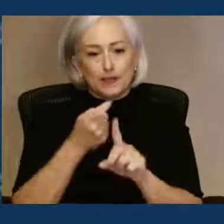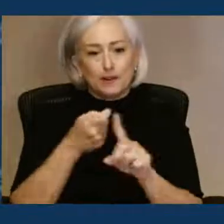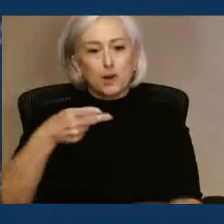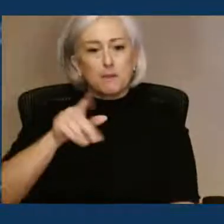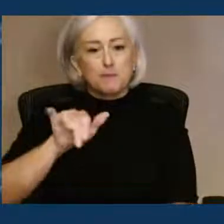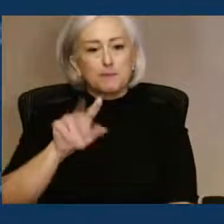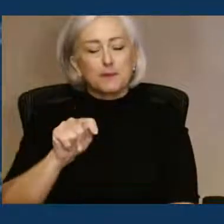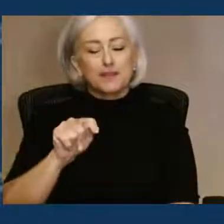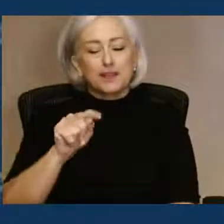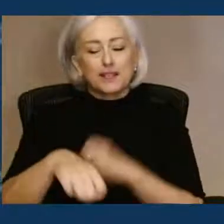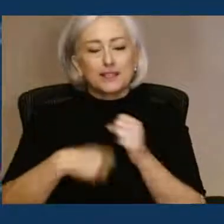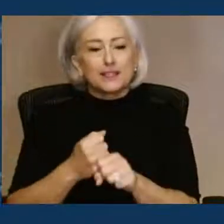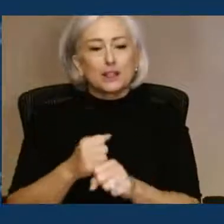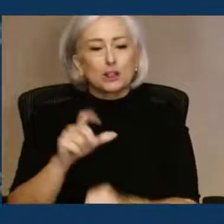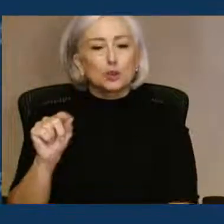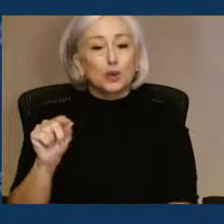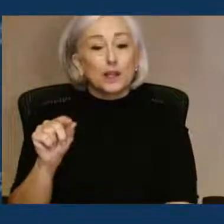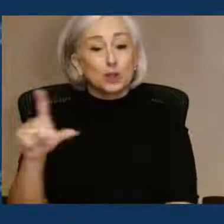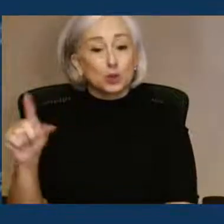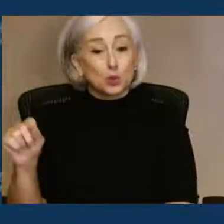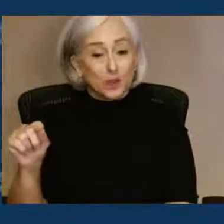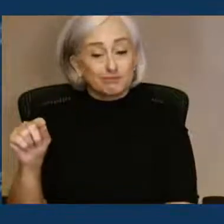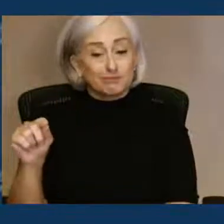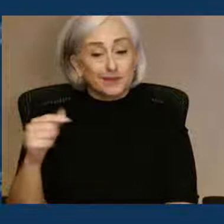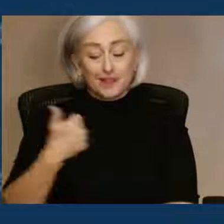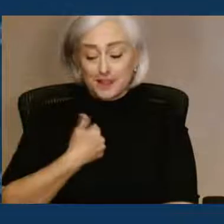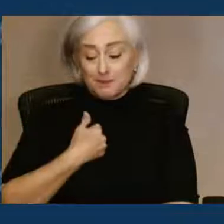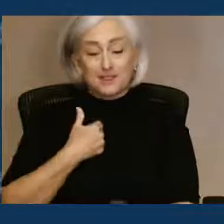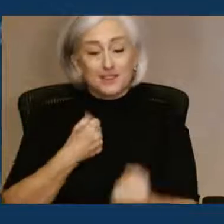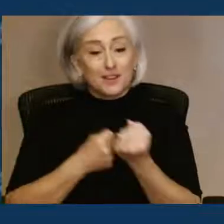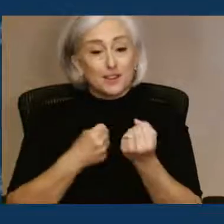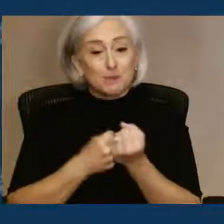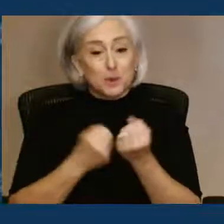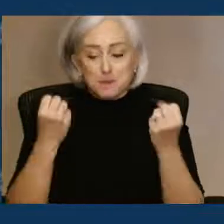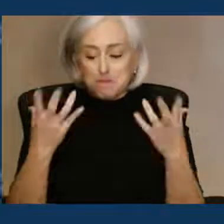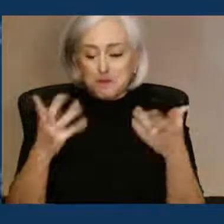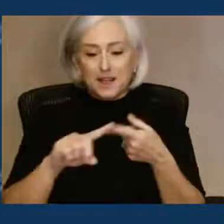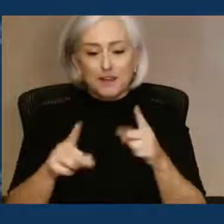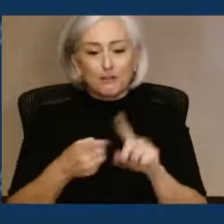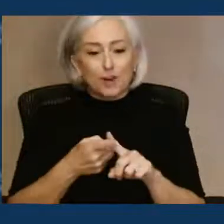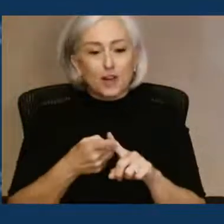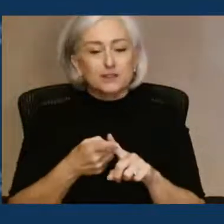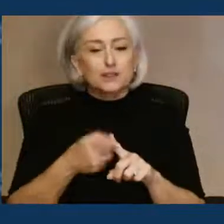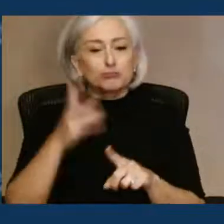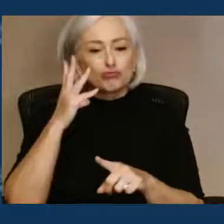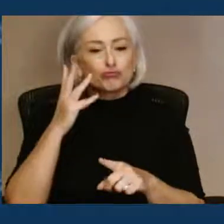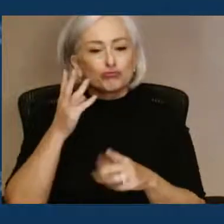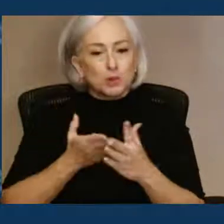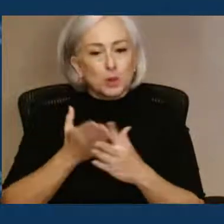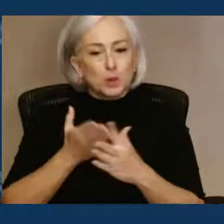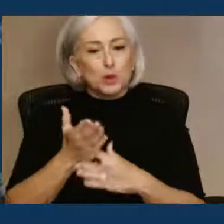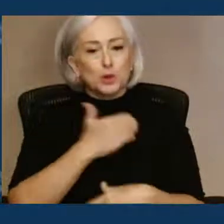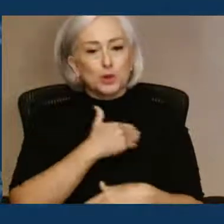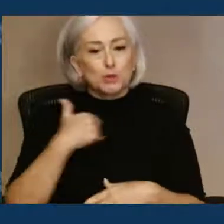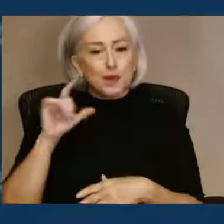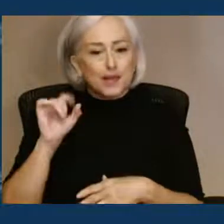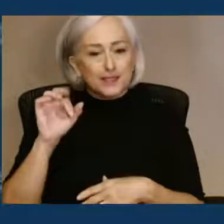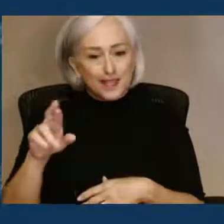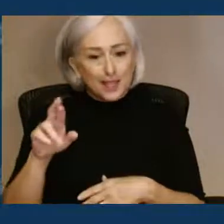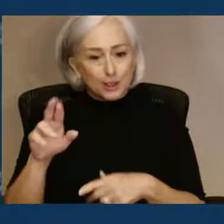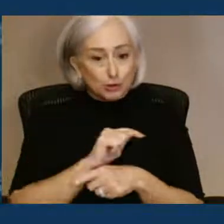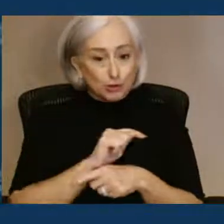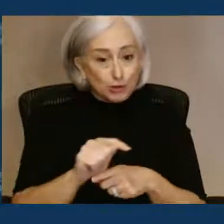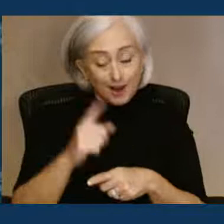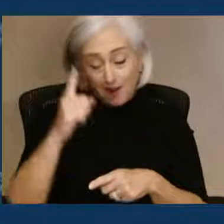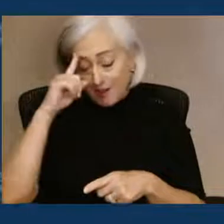2020. I had supported many friends in their breast cancer journeys, and I believed that advocacy training would benefit me, my friends,